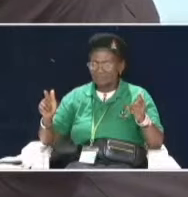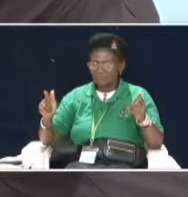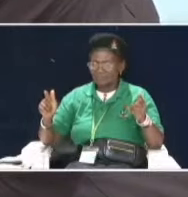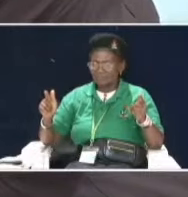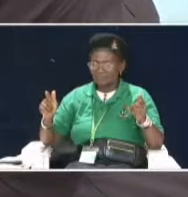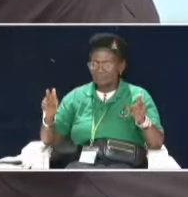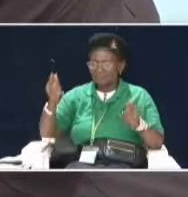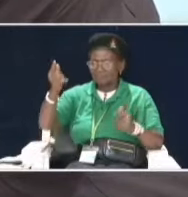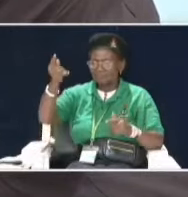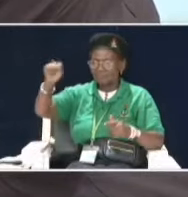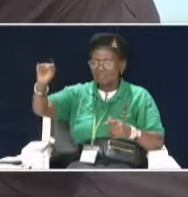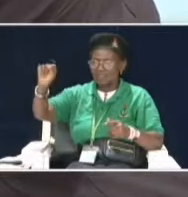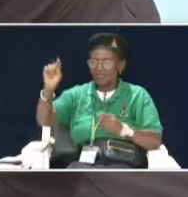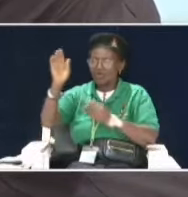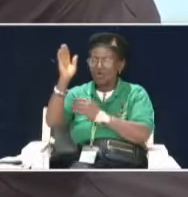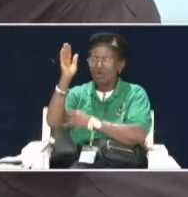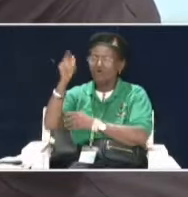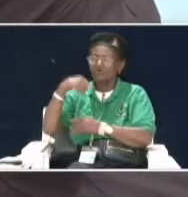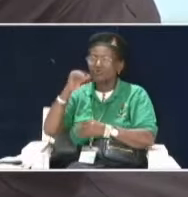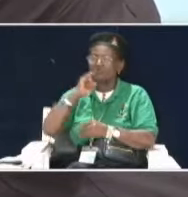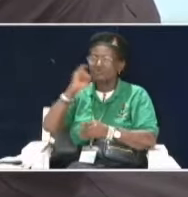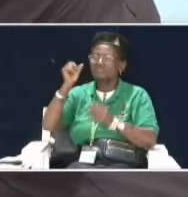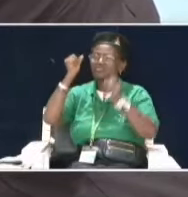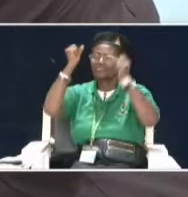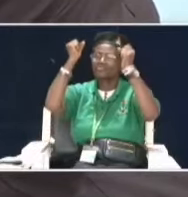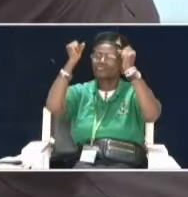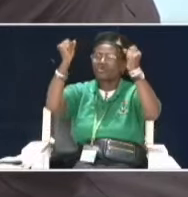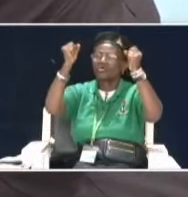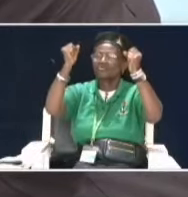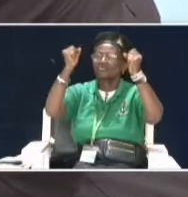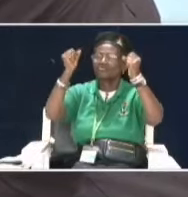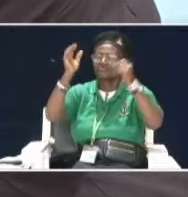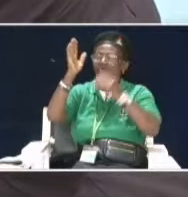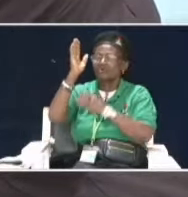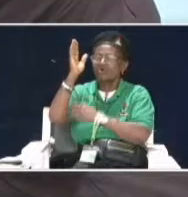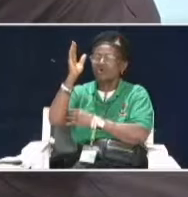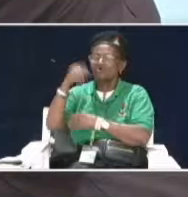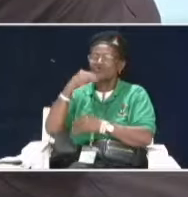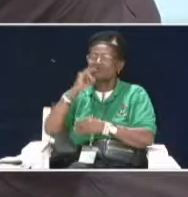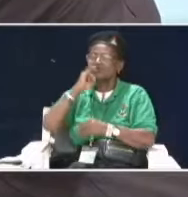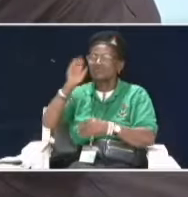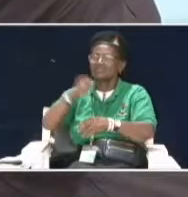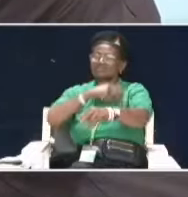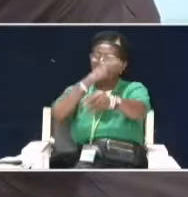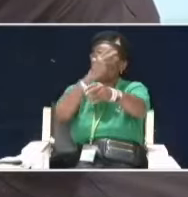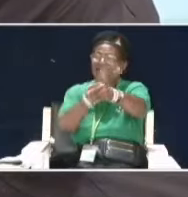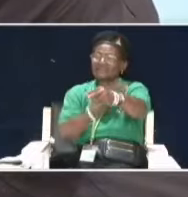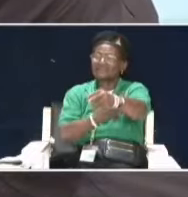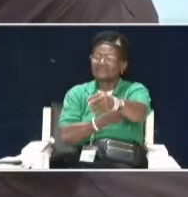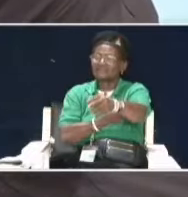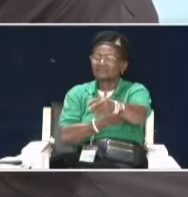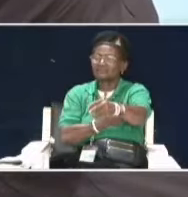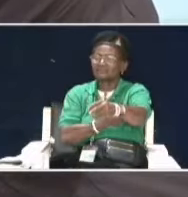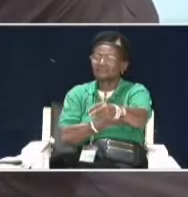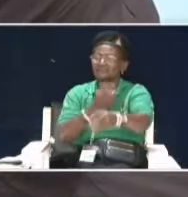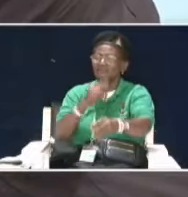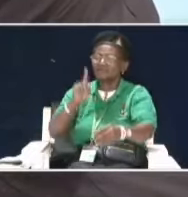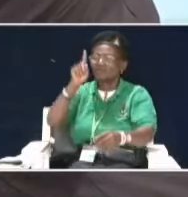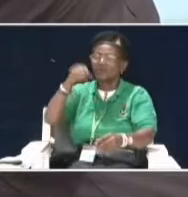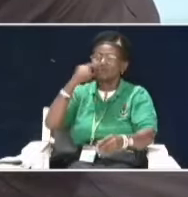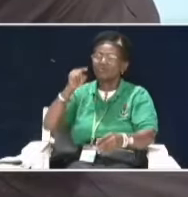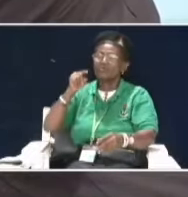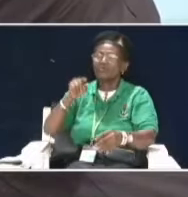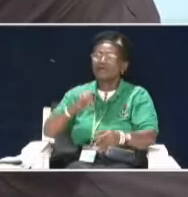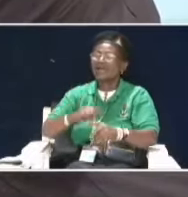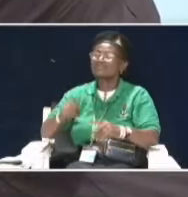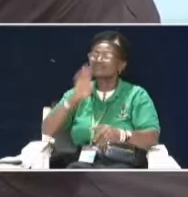the God who is strong, the God who is mighty, the one who can never be